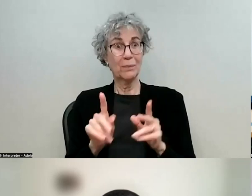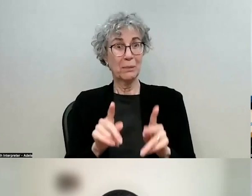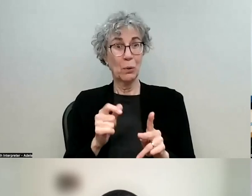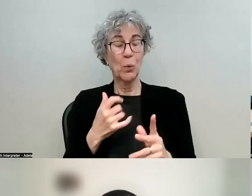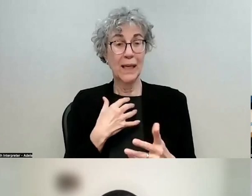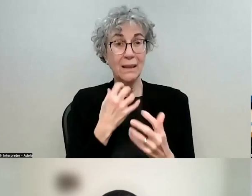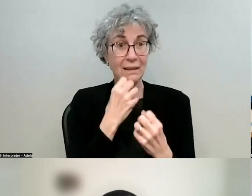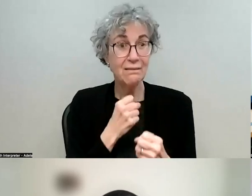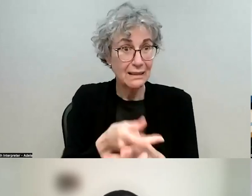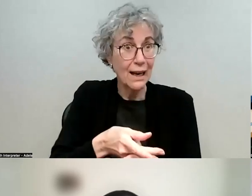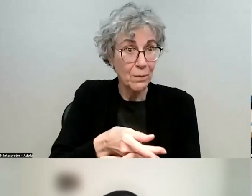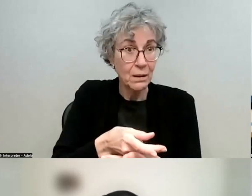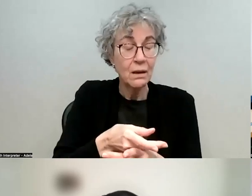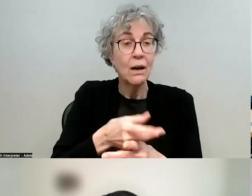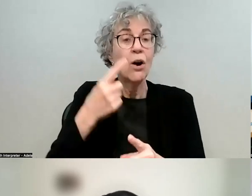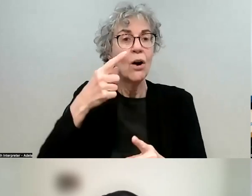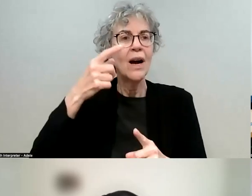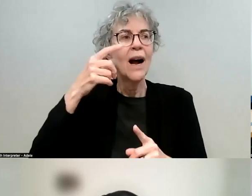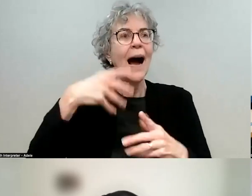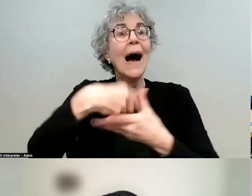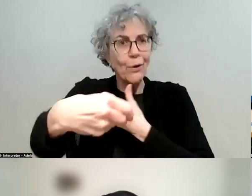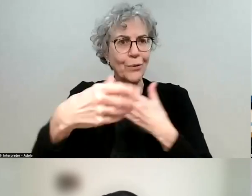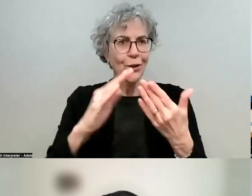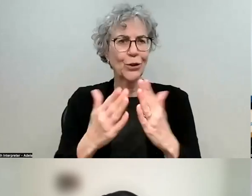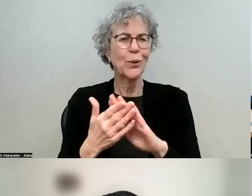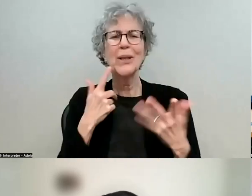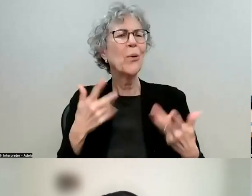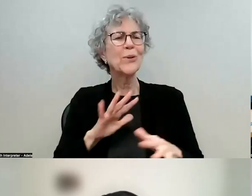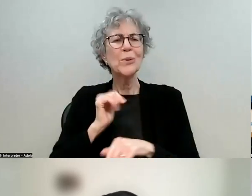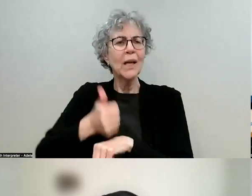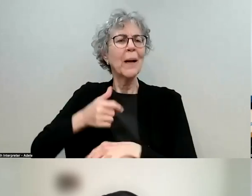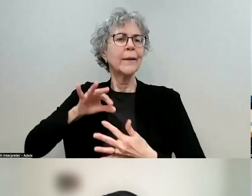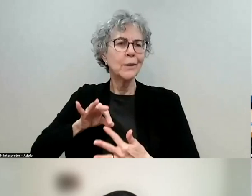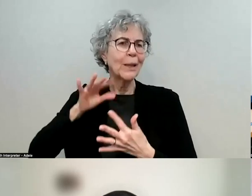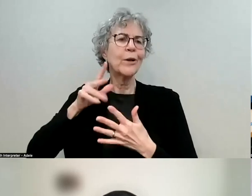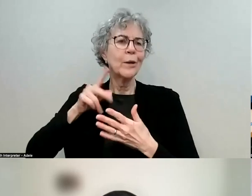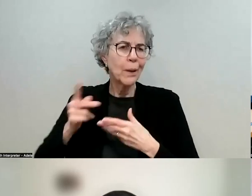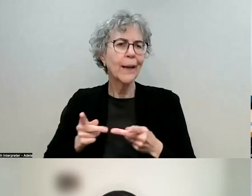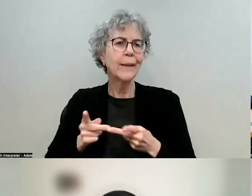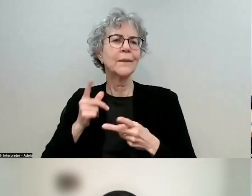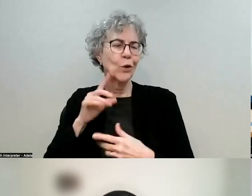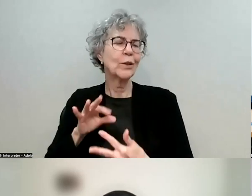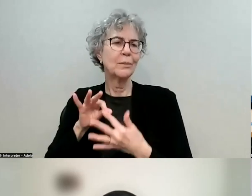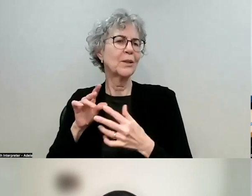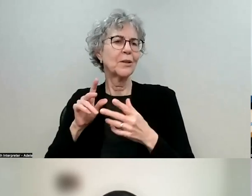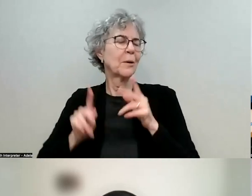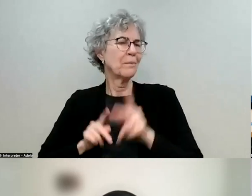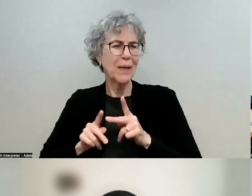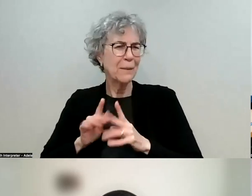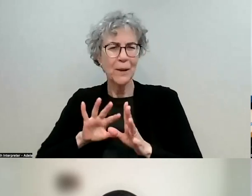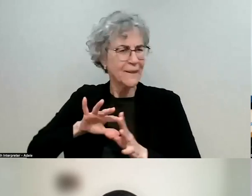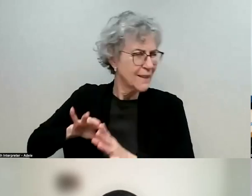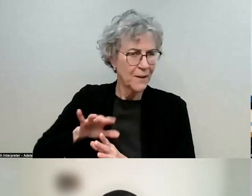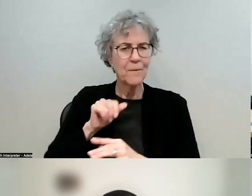We don't want the special places for special people, but we can be a big part of the solution for what